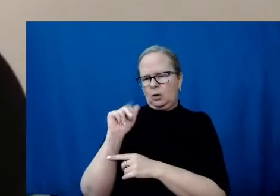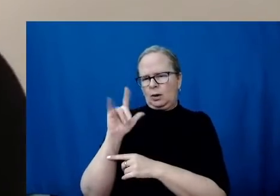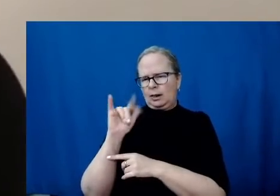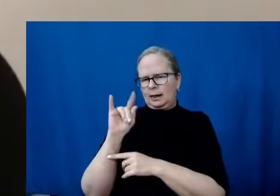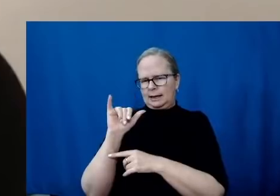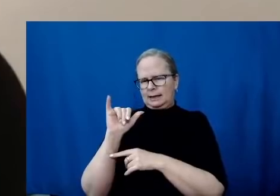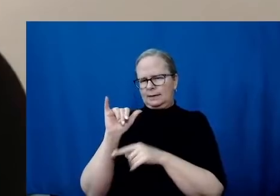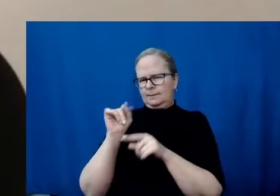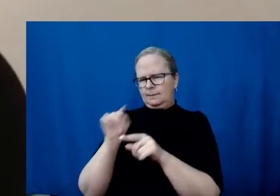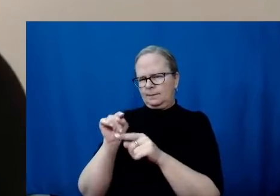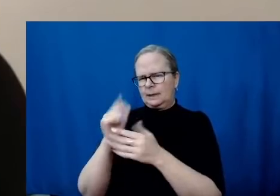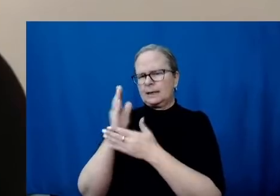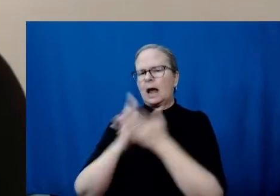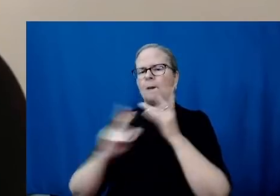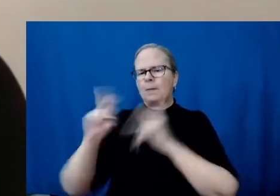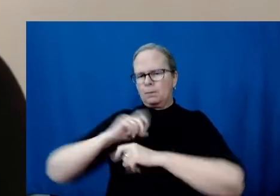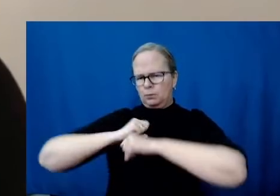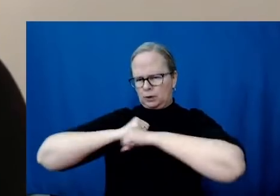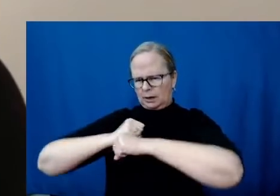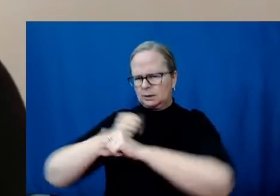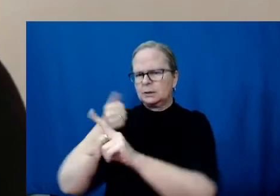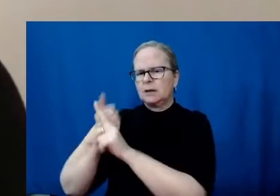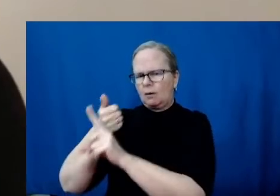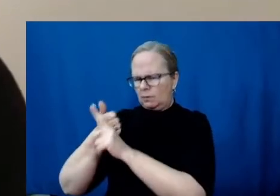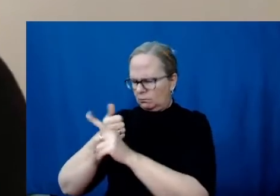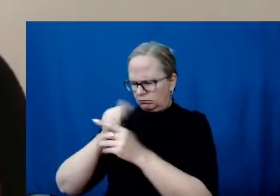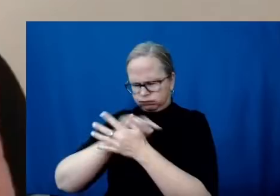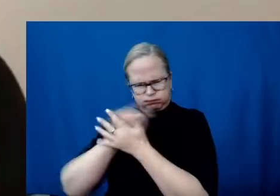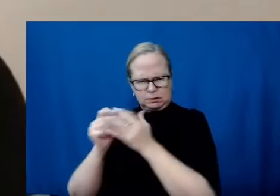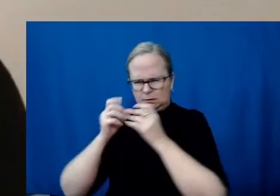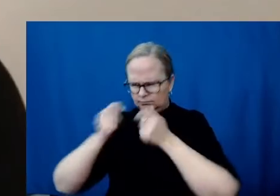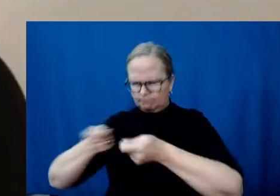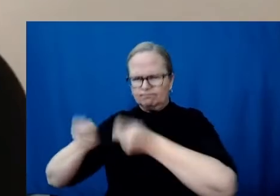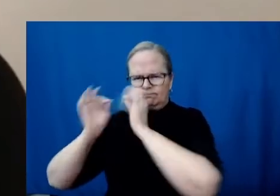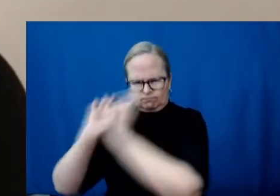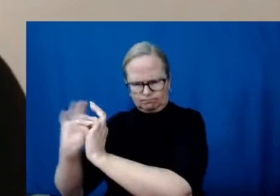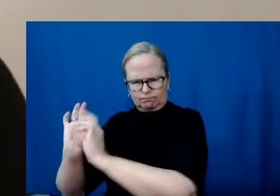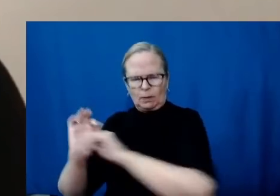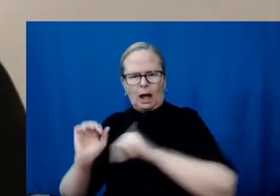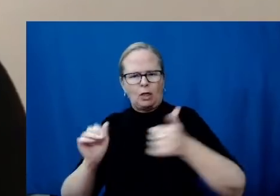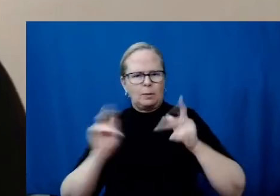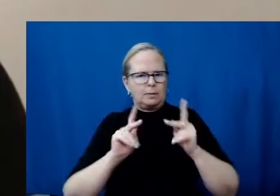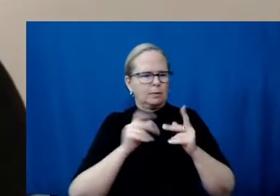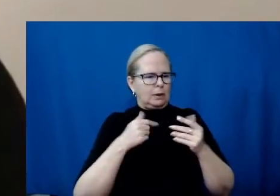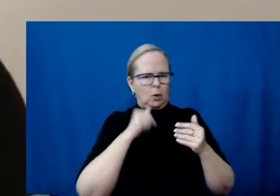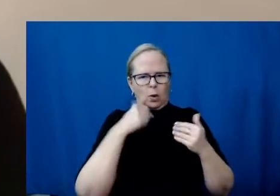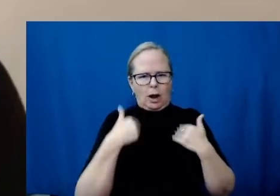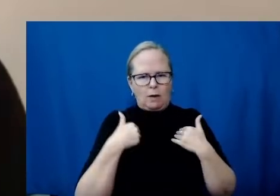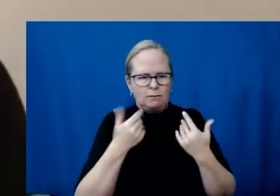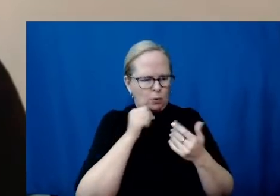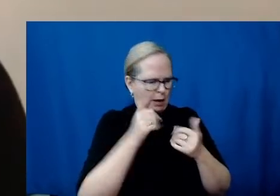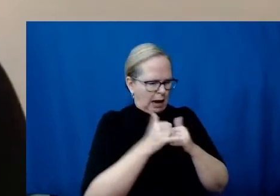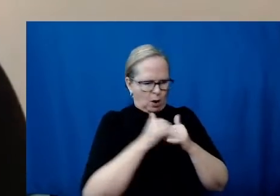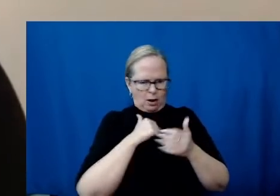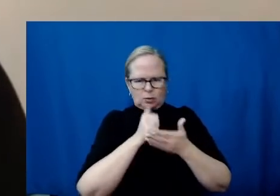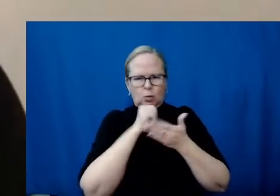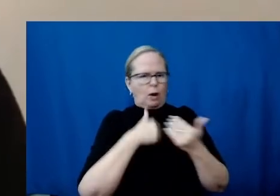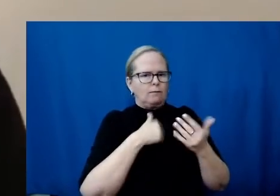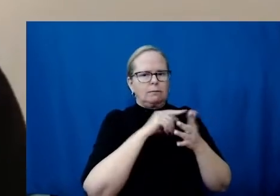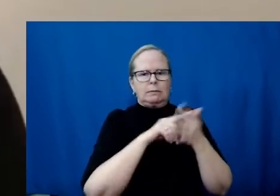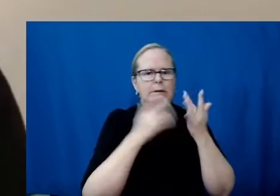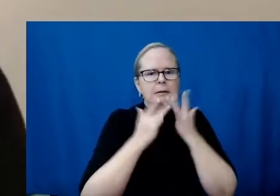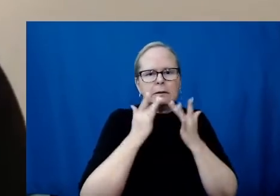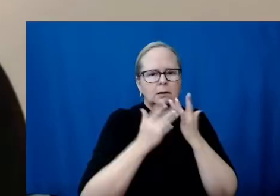some cannot protect themselves that much because they either work in the front line or are essential workers, so they are